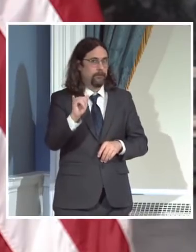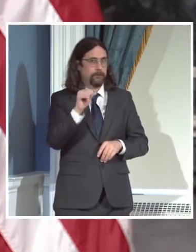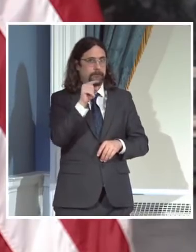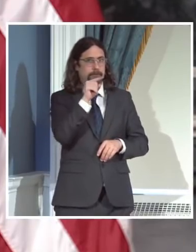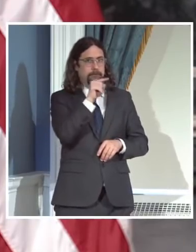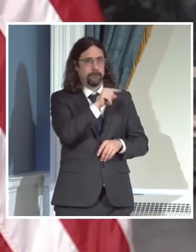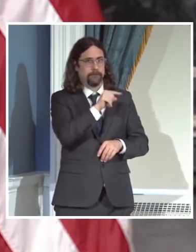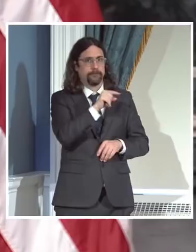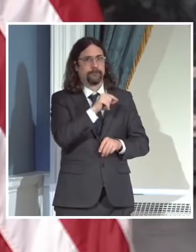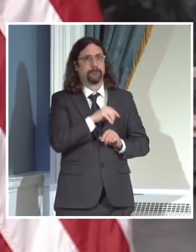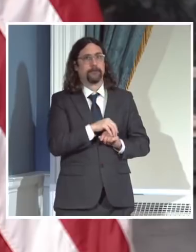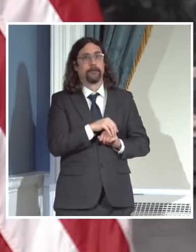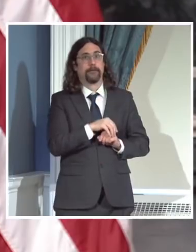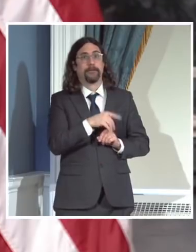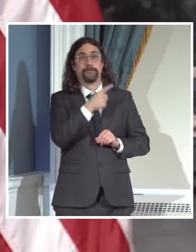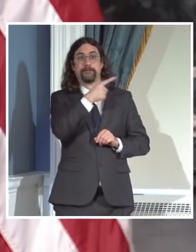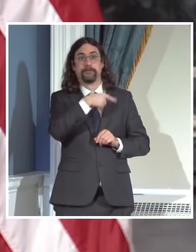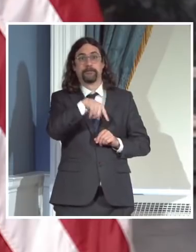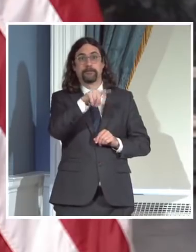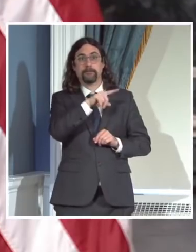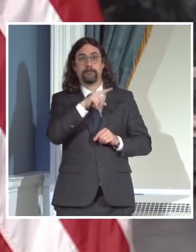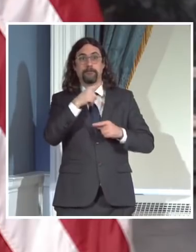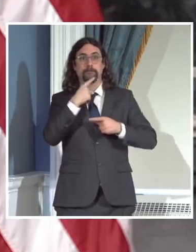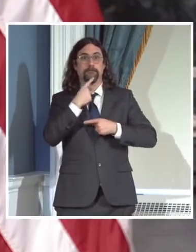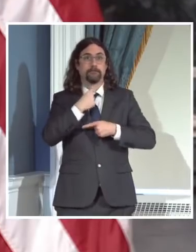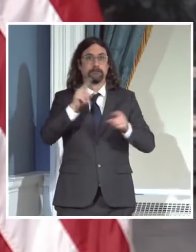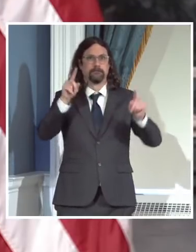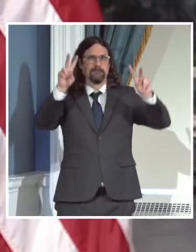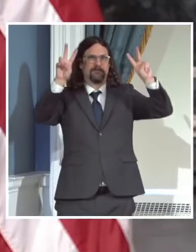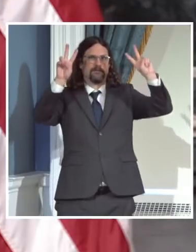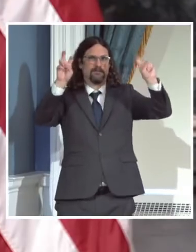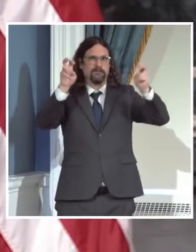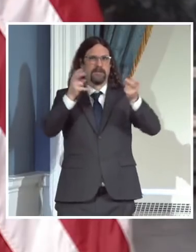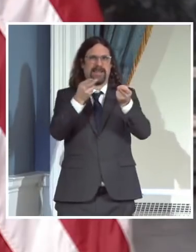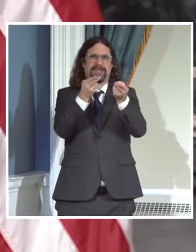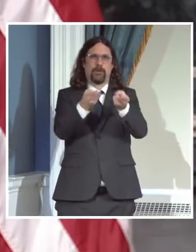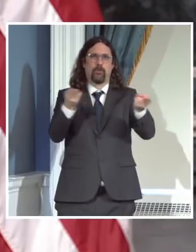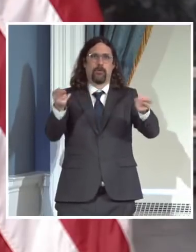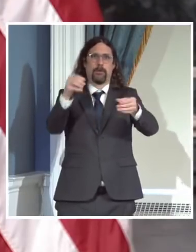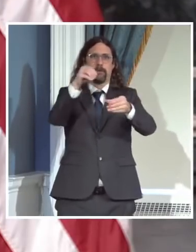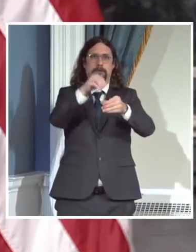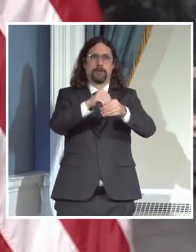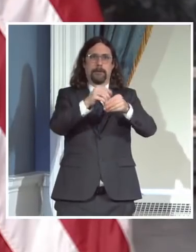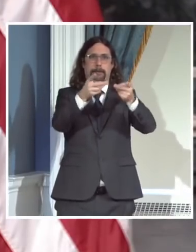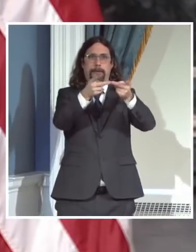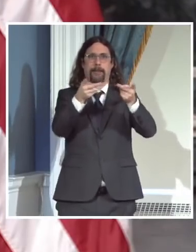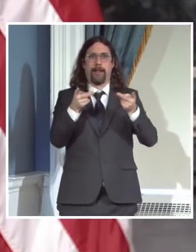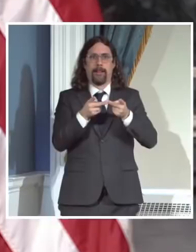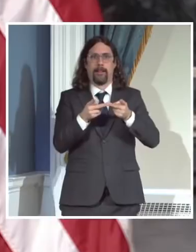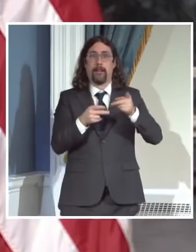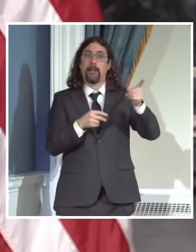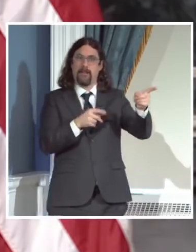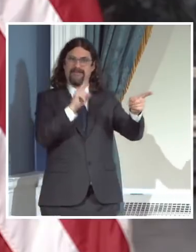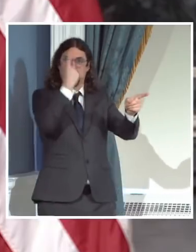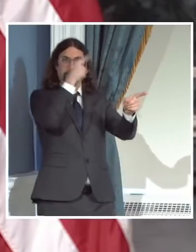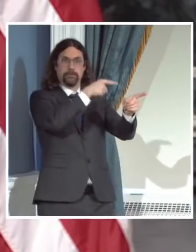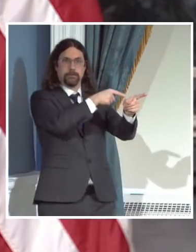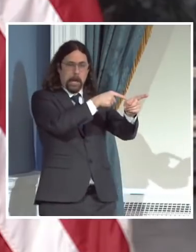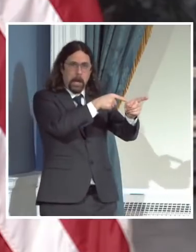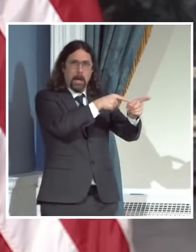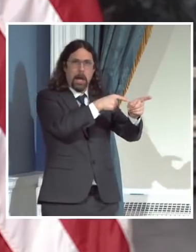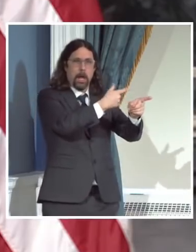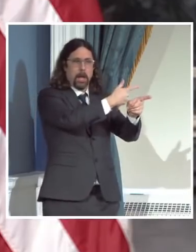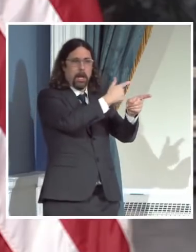like the model we should follow here in New York City immediately. But I wanted to make sure it was functioning in a way that would